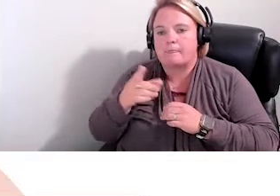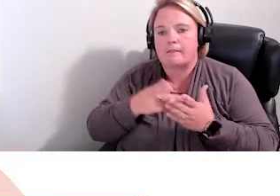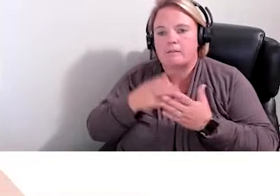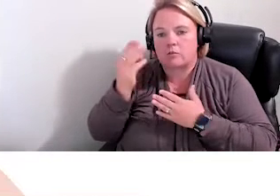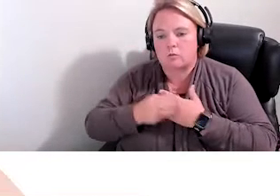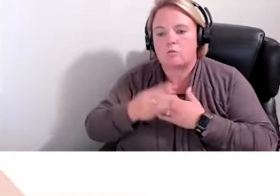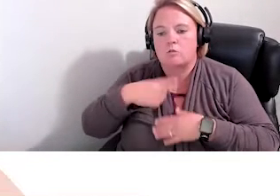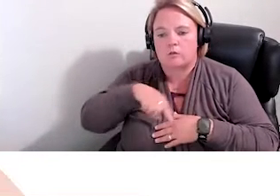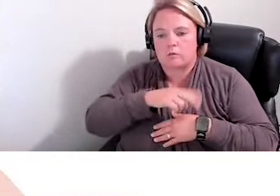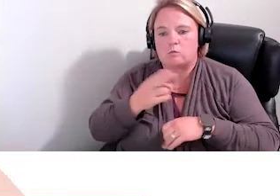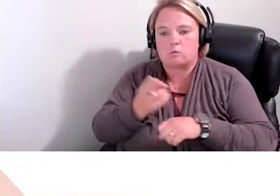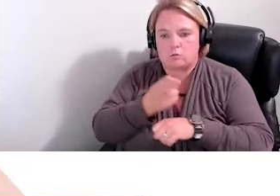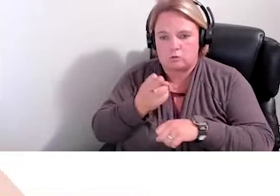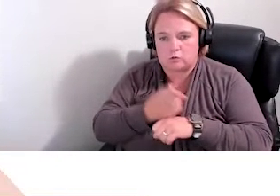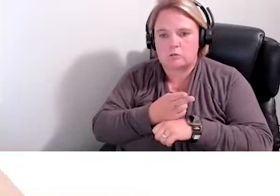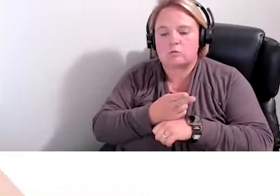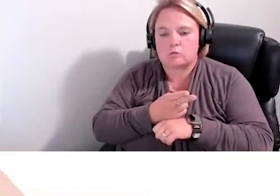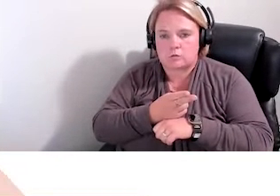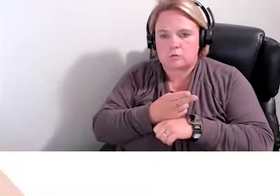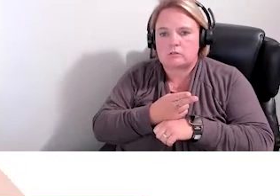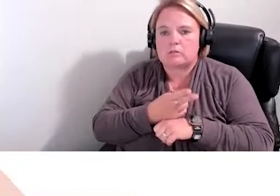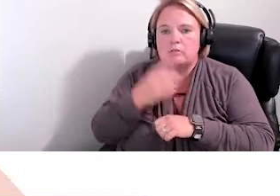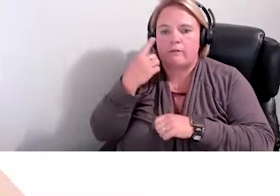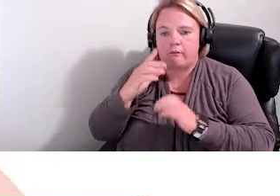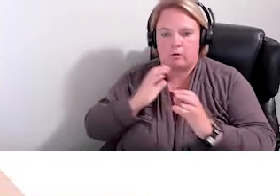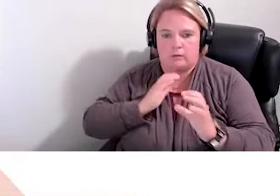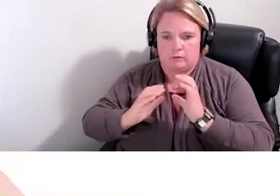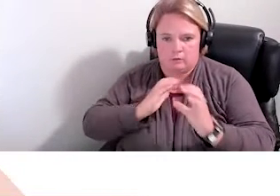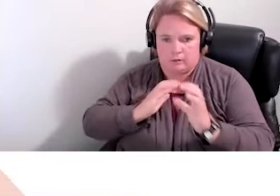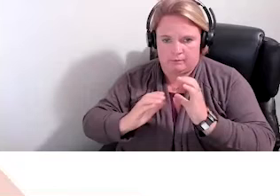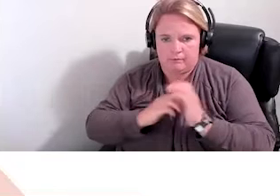that we use that is a tool for communication.